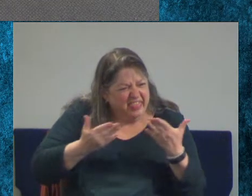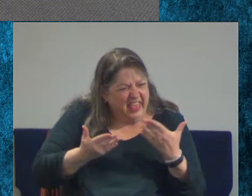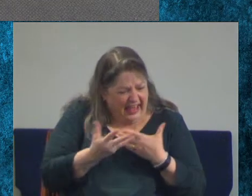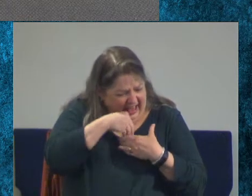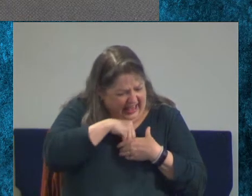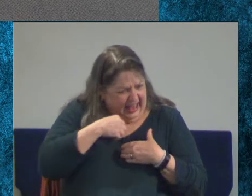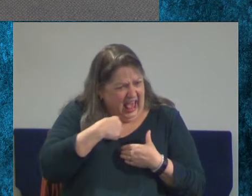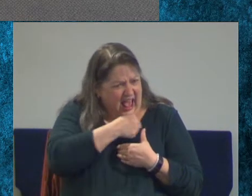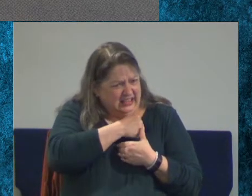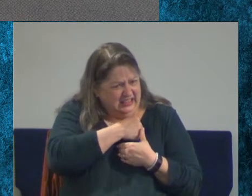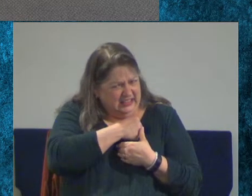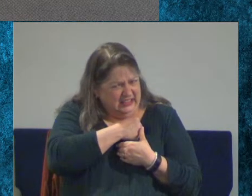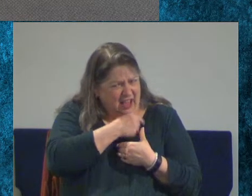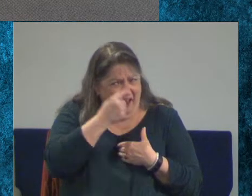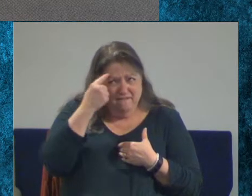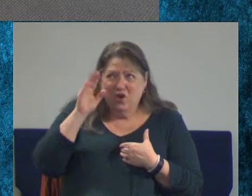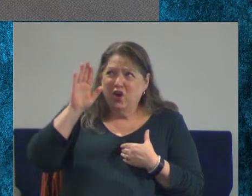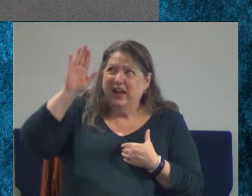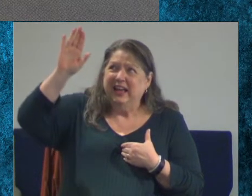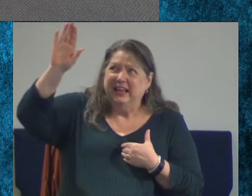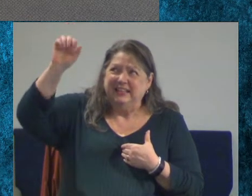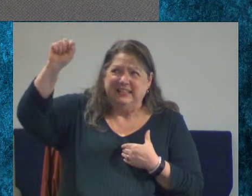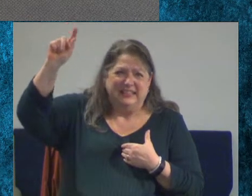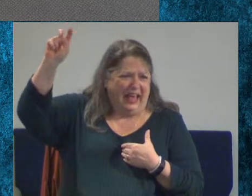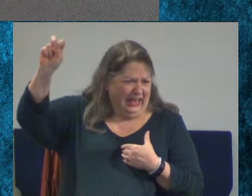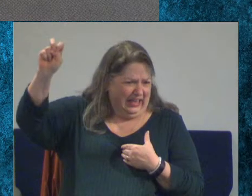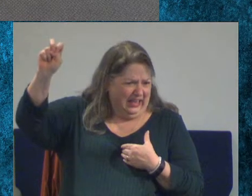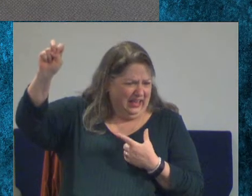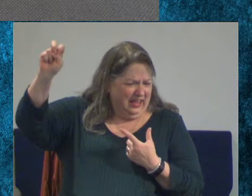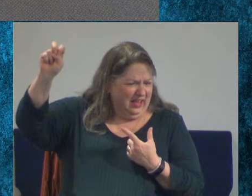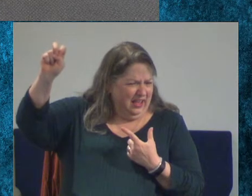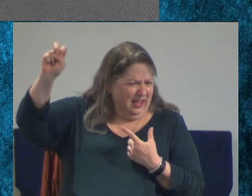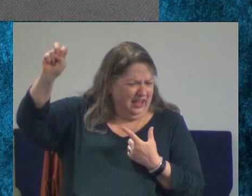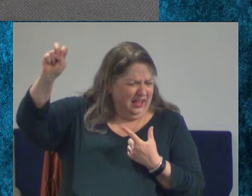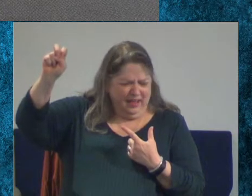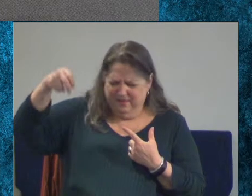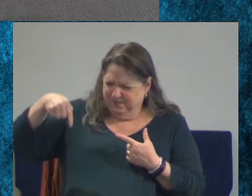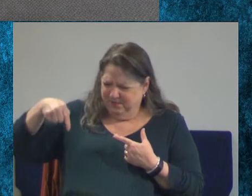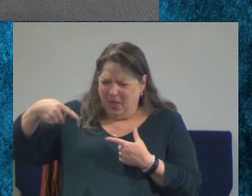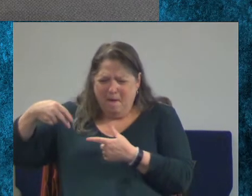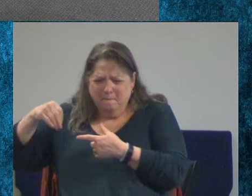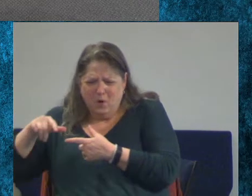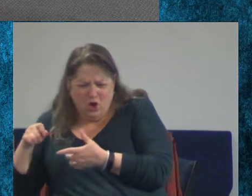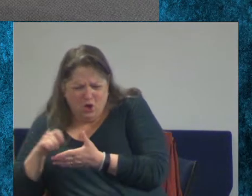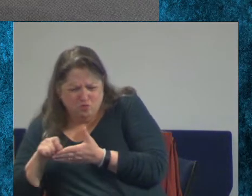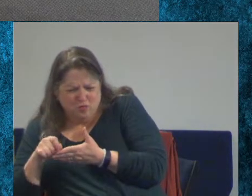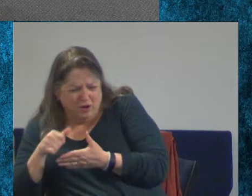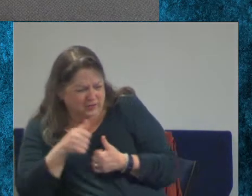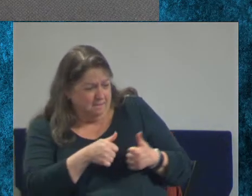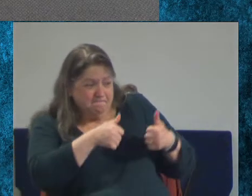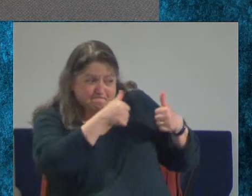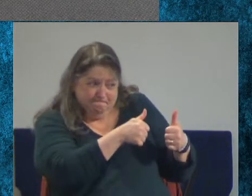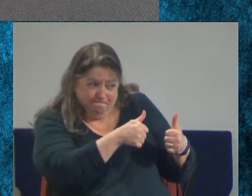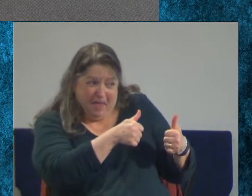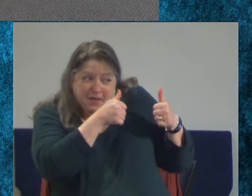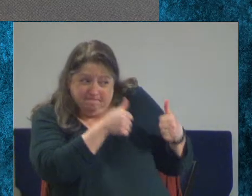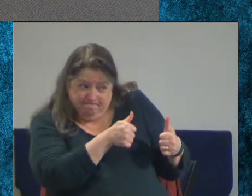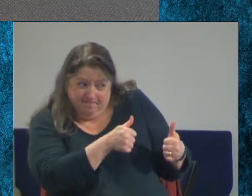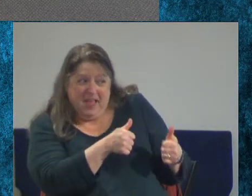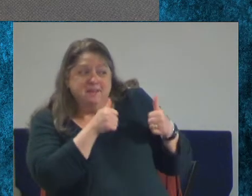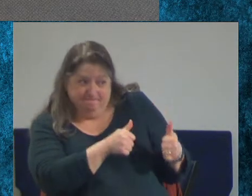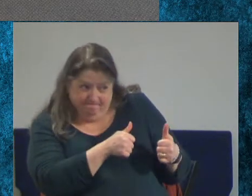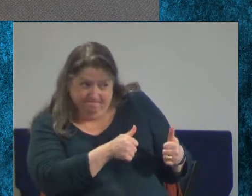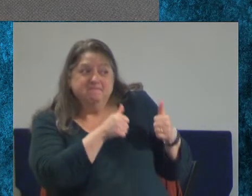us for the sake of Christ. So he's saying to Philemon, everything is well. Everything is fine.